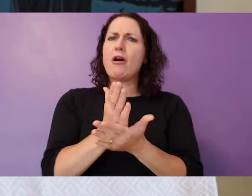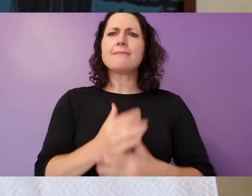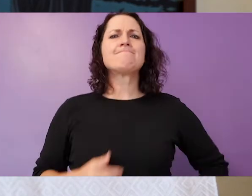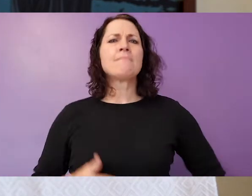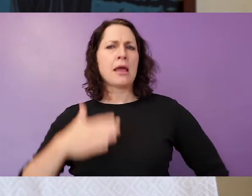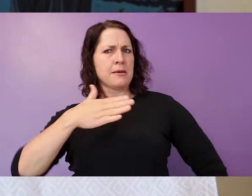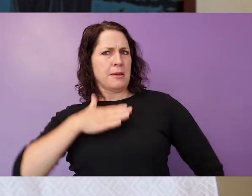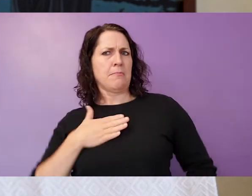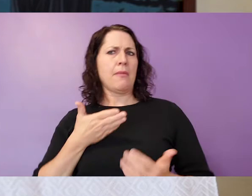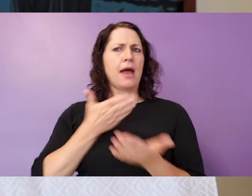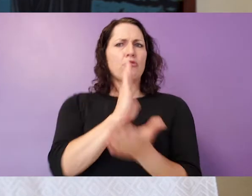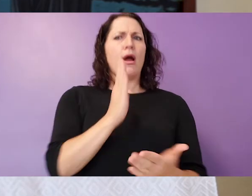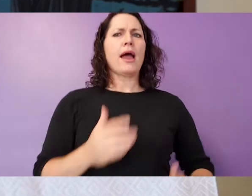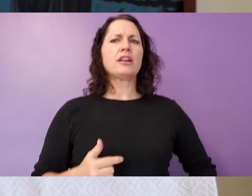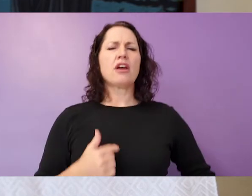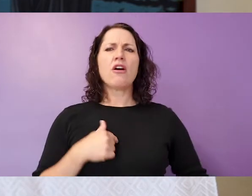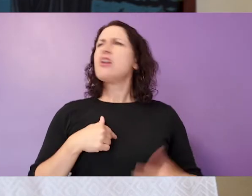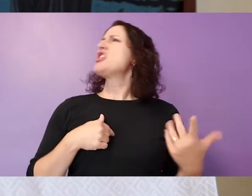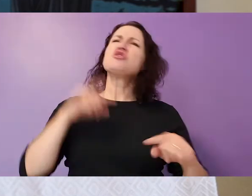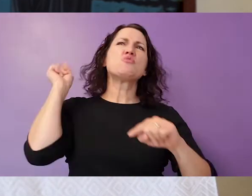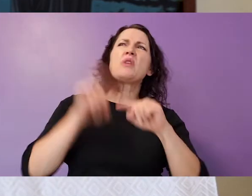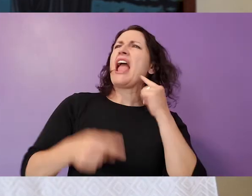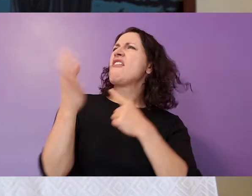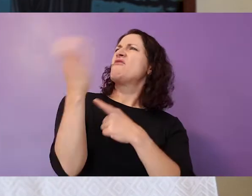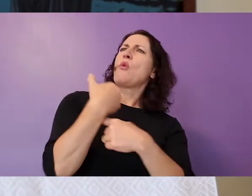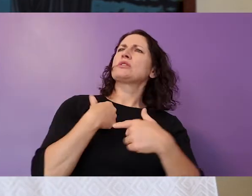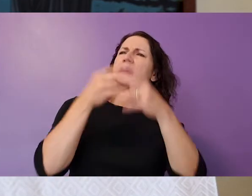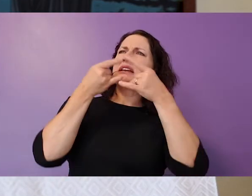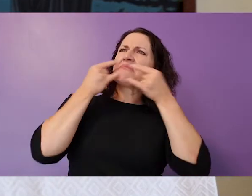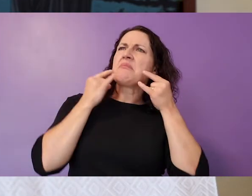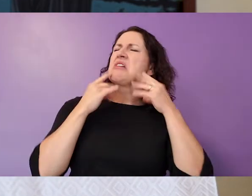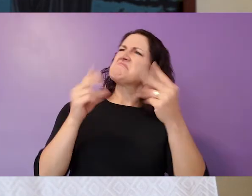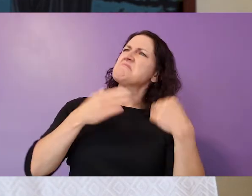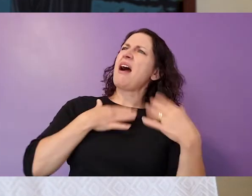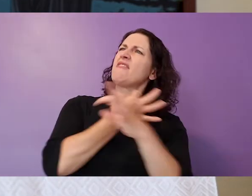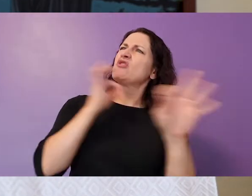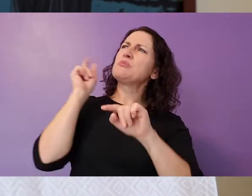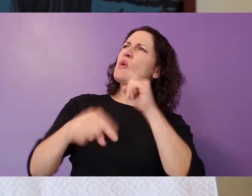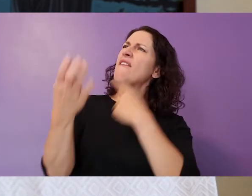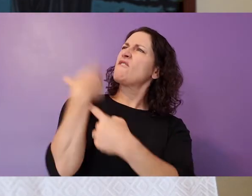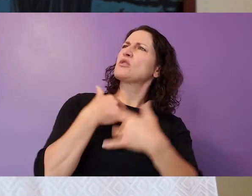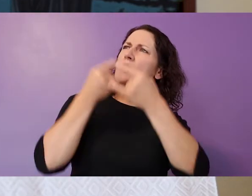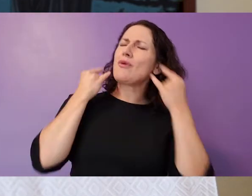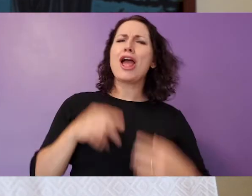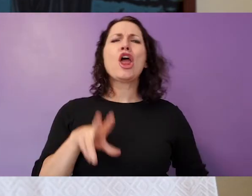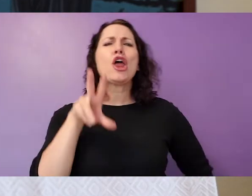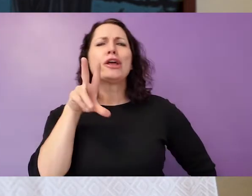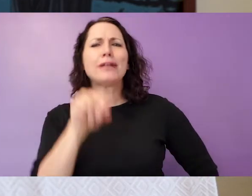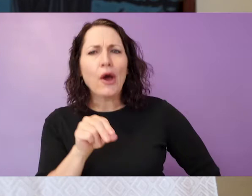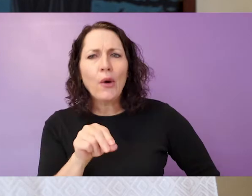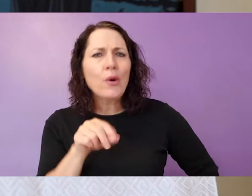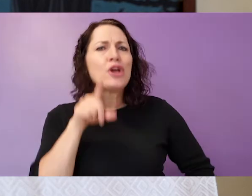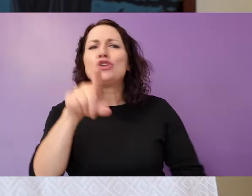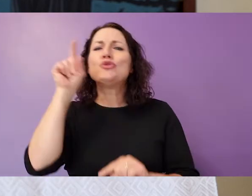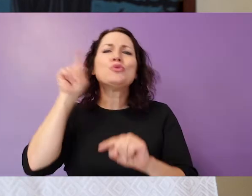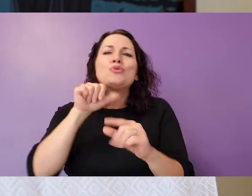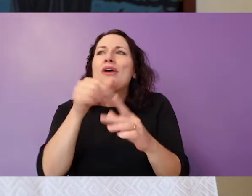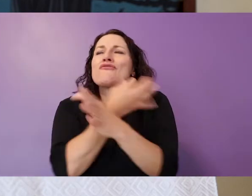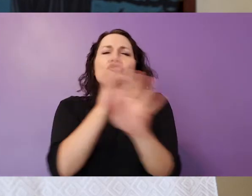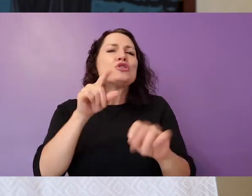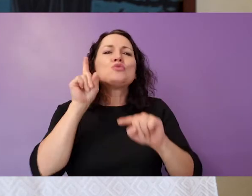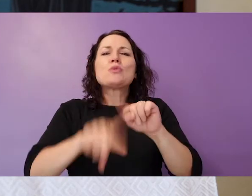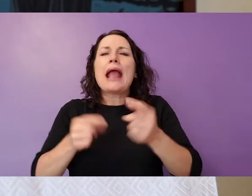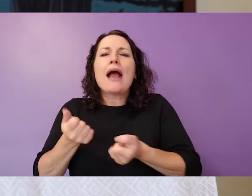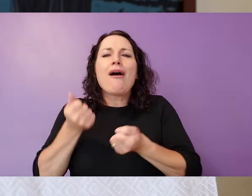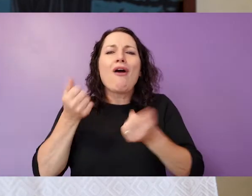We even have a right to where should I wear masks or not? No, it's my freedom. No, it's not. You don't have a freedom to